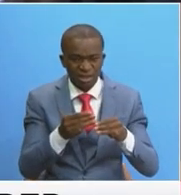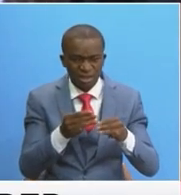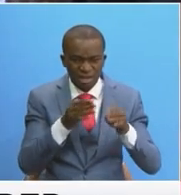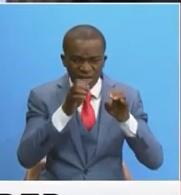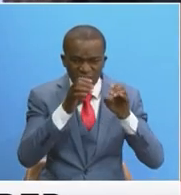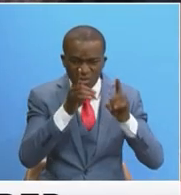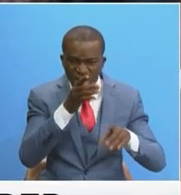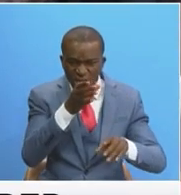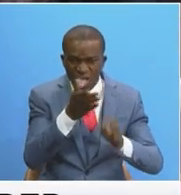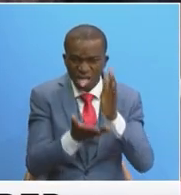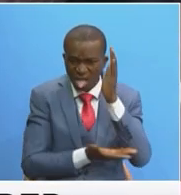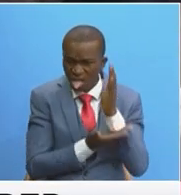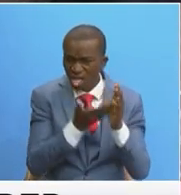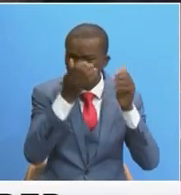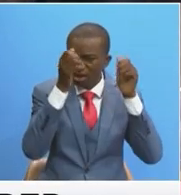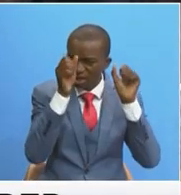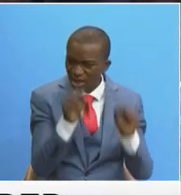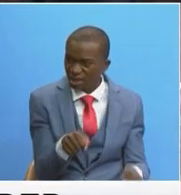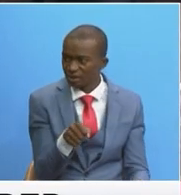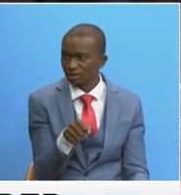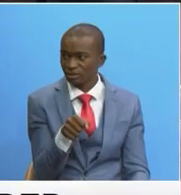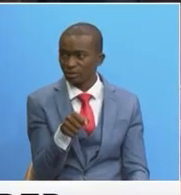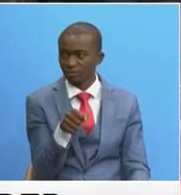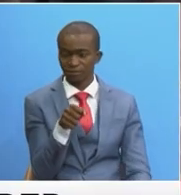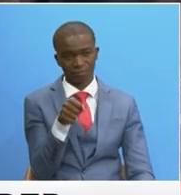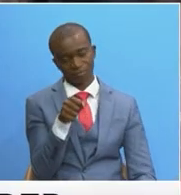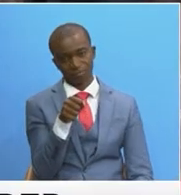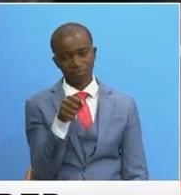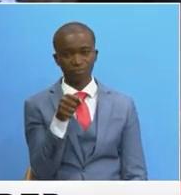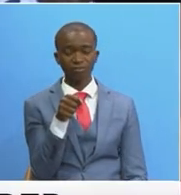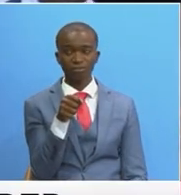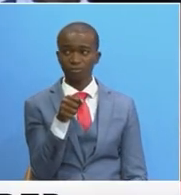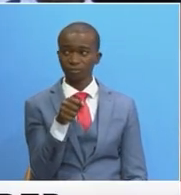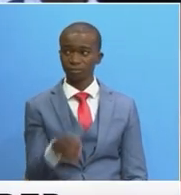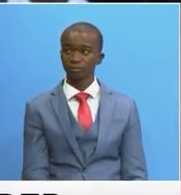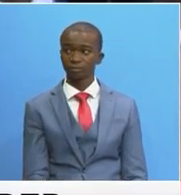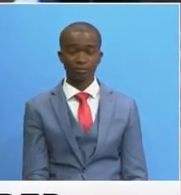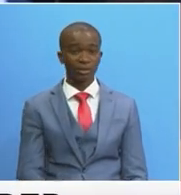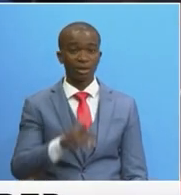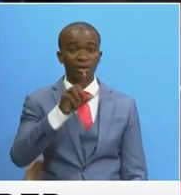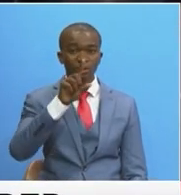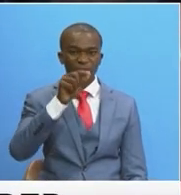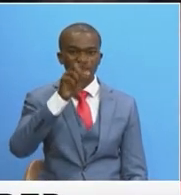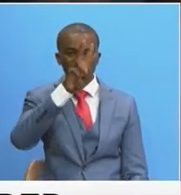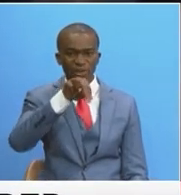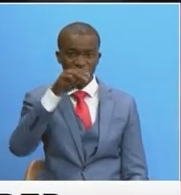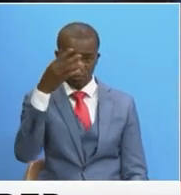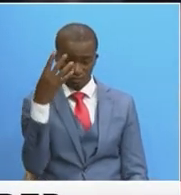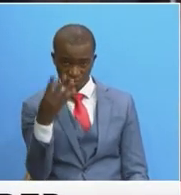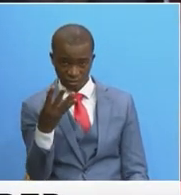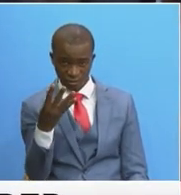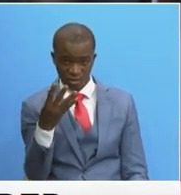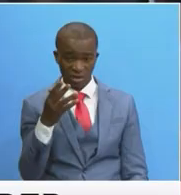education through the increased teacher pupil contact time. In 2024,